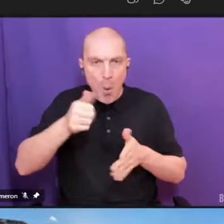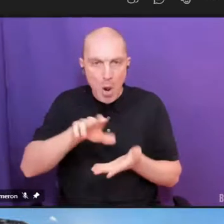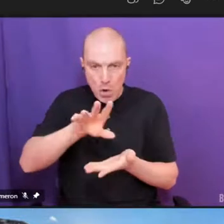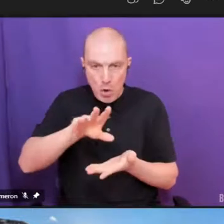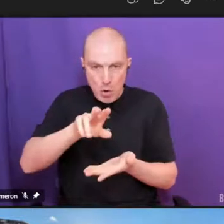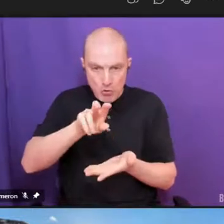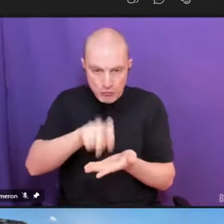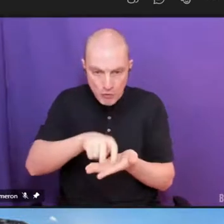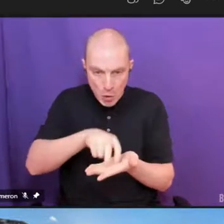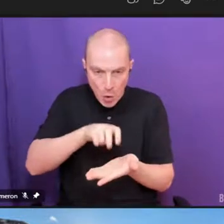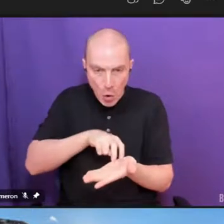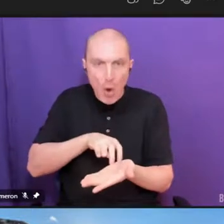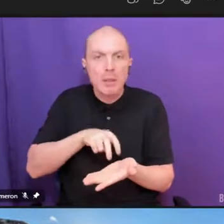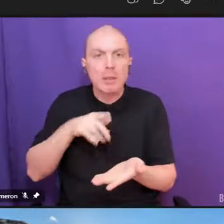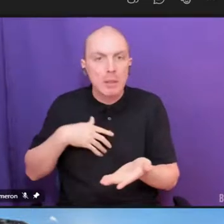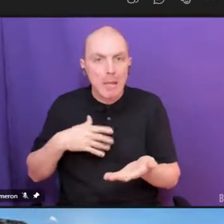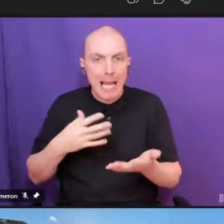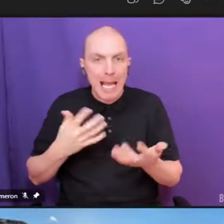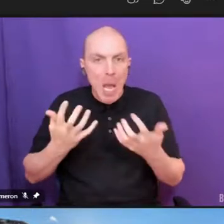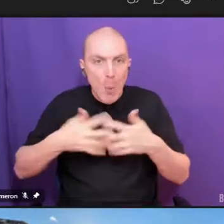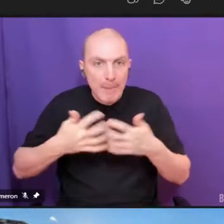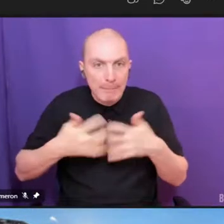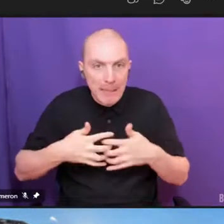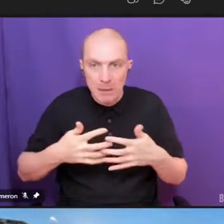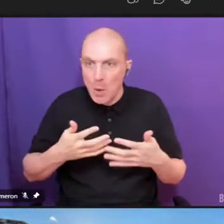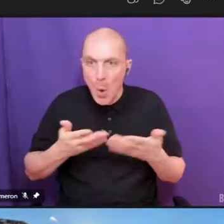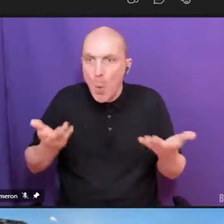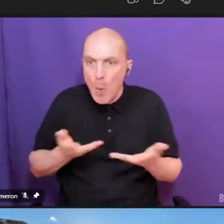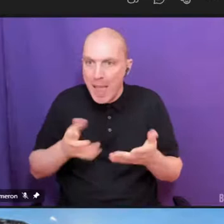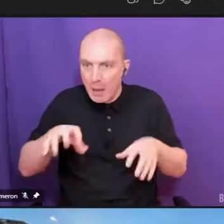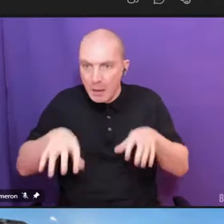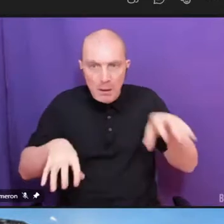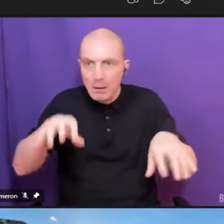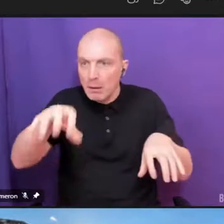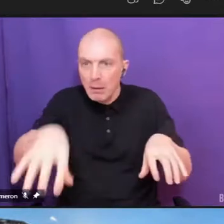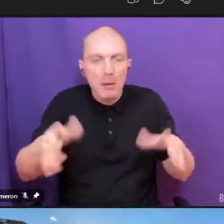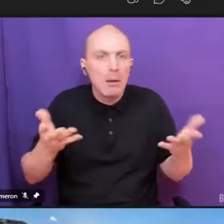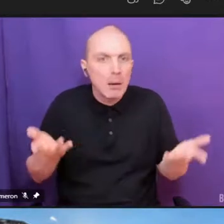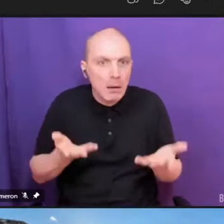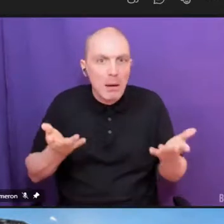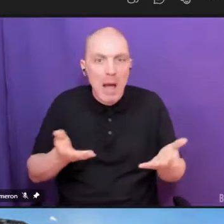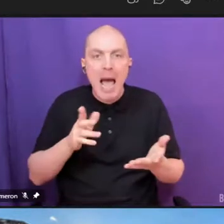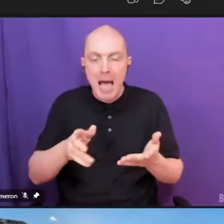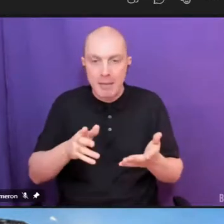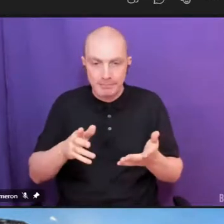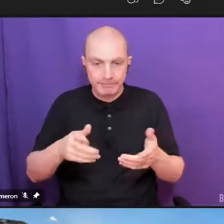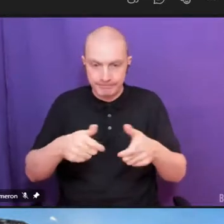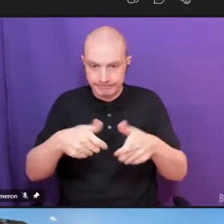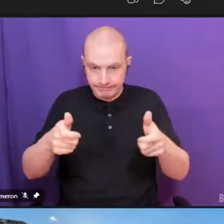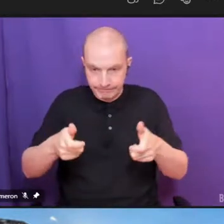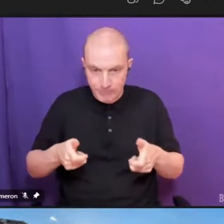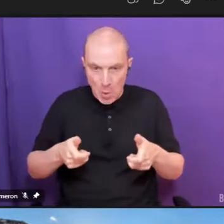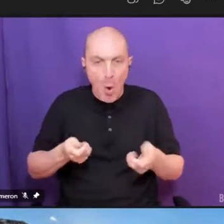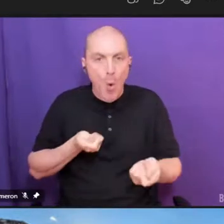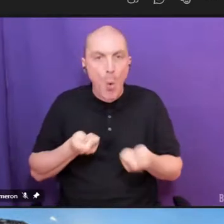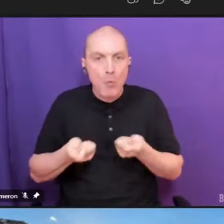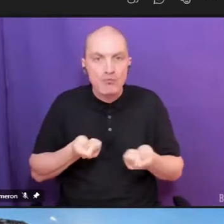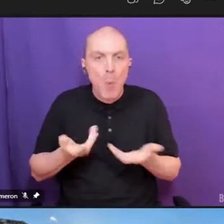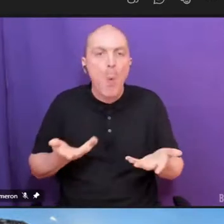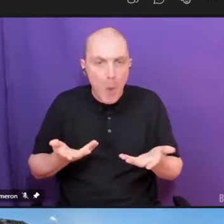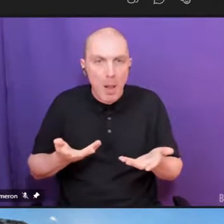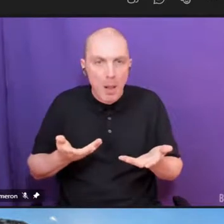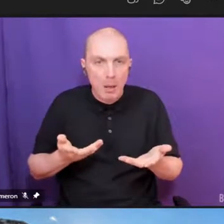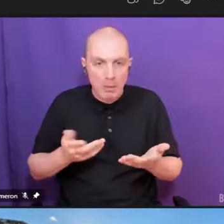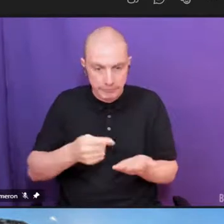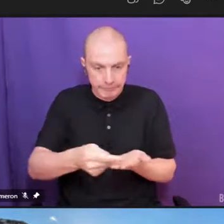the location of that. We're also having a look at our stock control arrangements. And our employees have had a lot of reminders over the period to